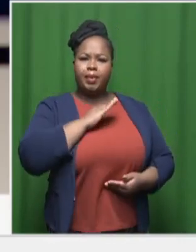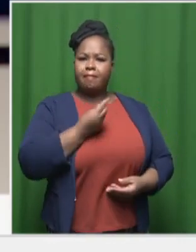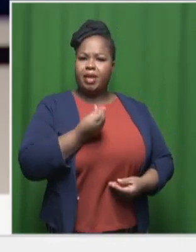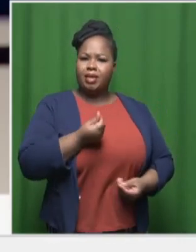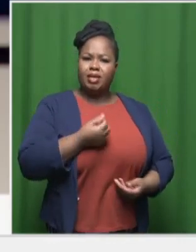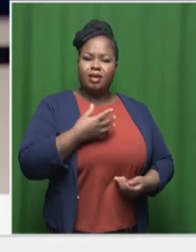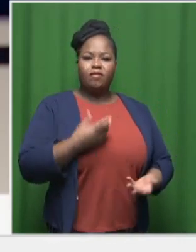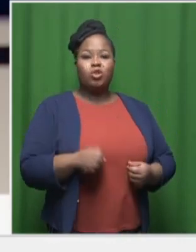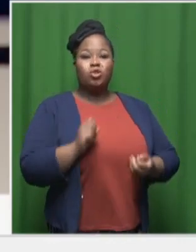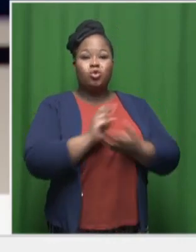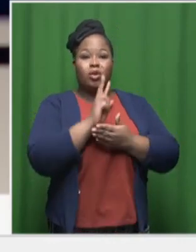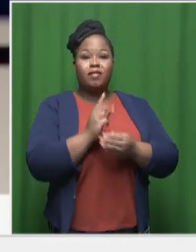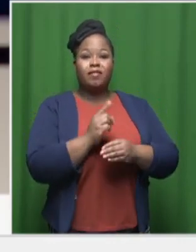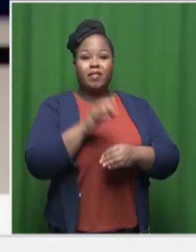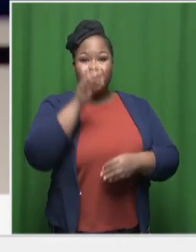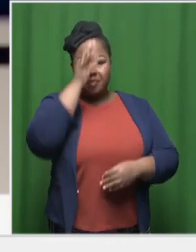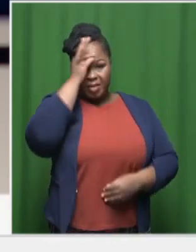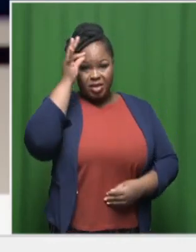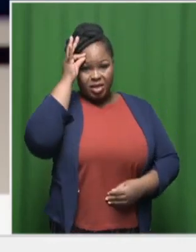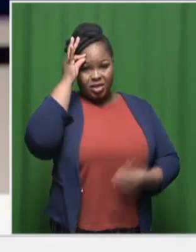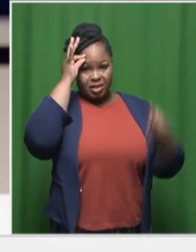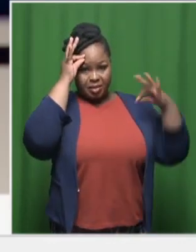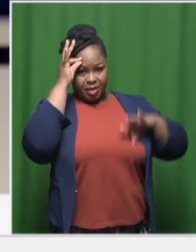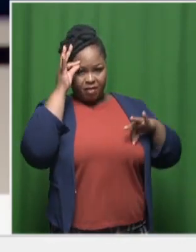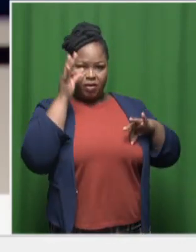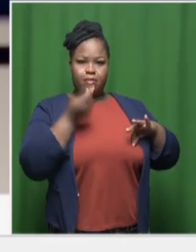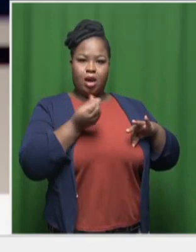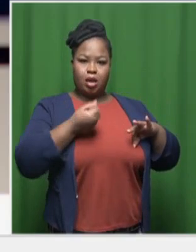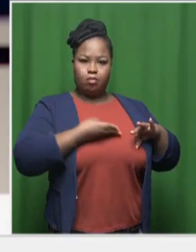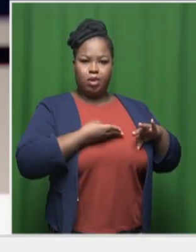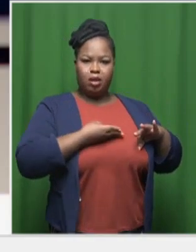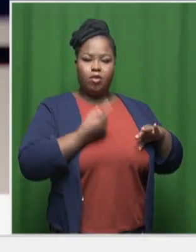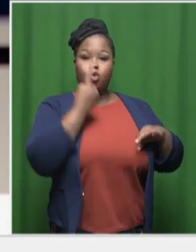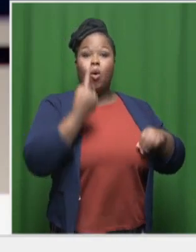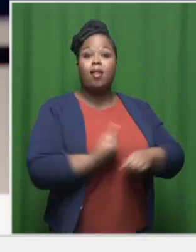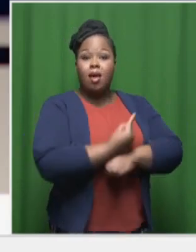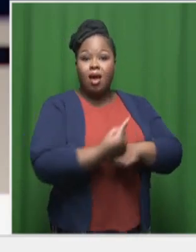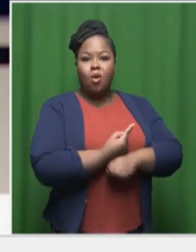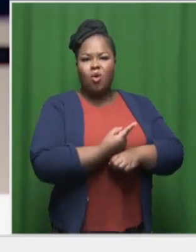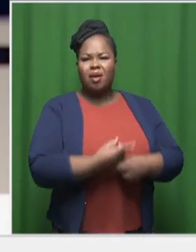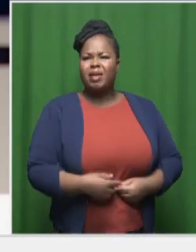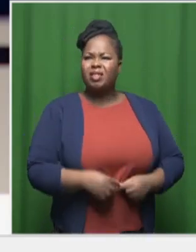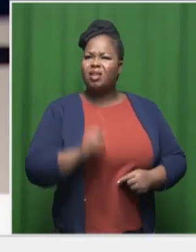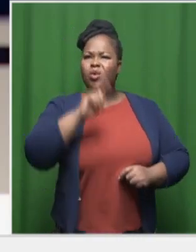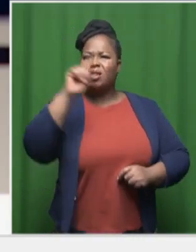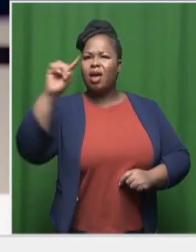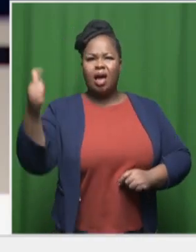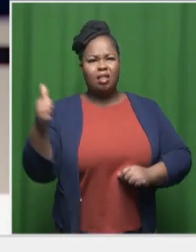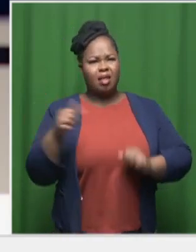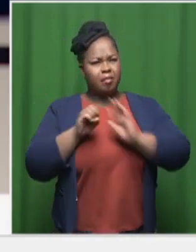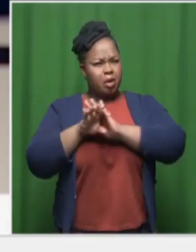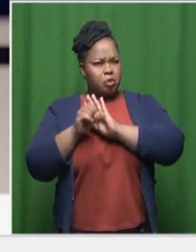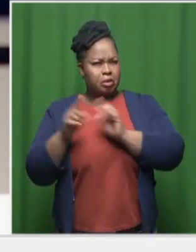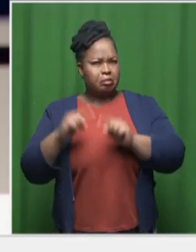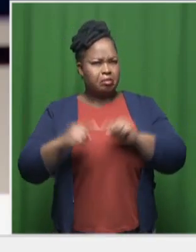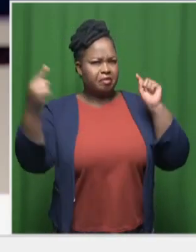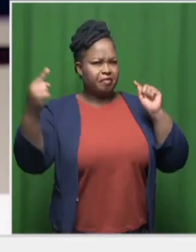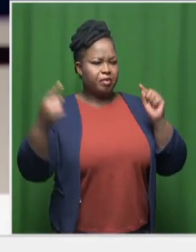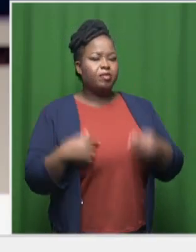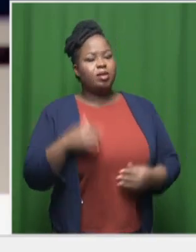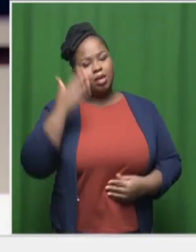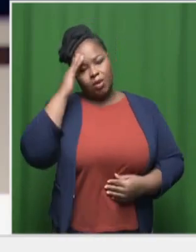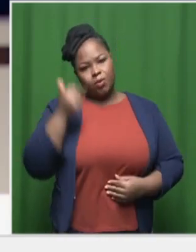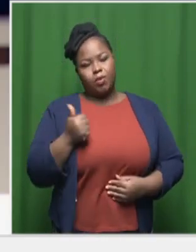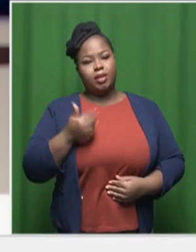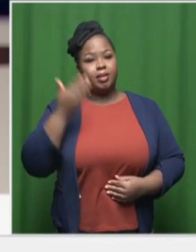hour for advertising, which is not the same with the other competitors. So all of these, and fortunately, I do know that the board, the